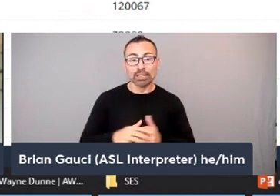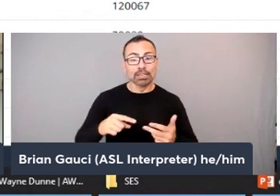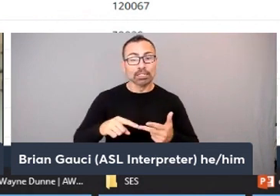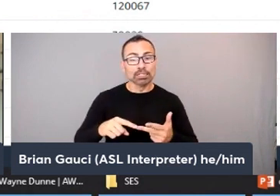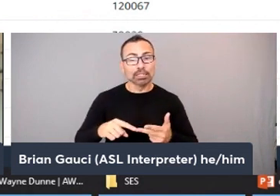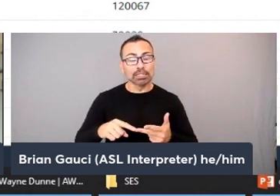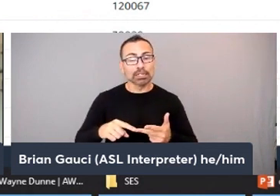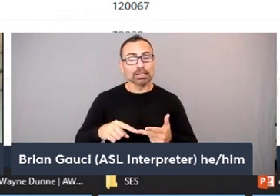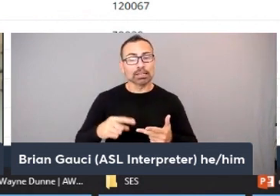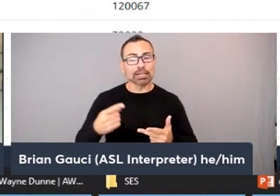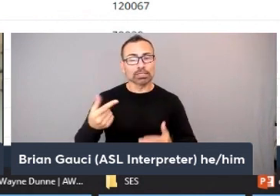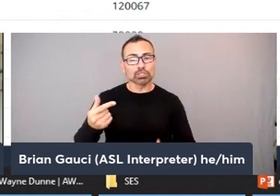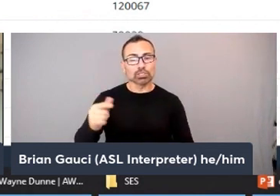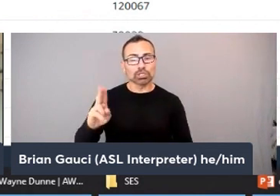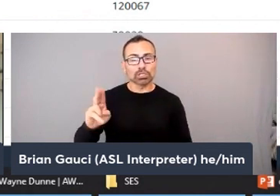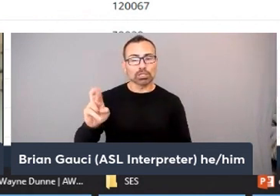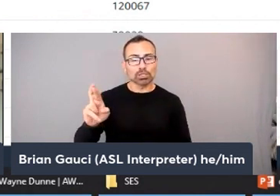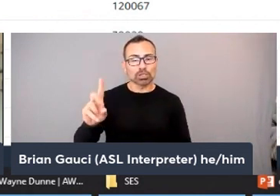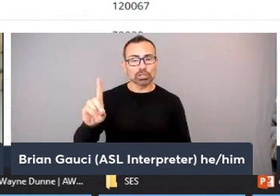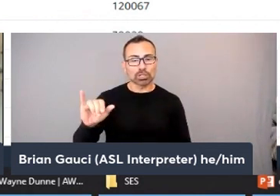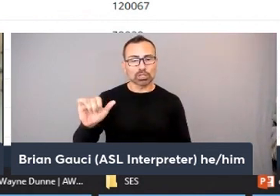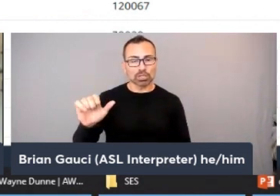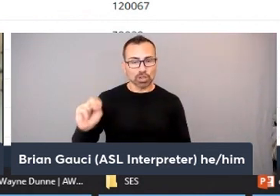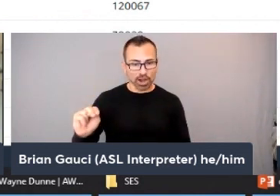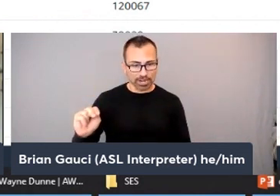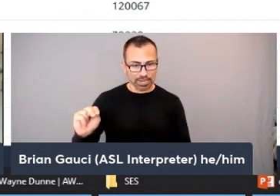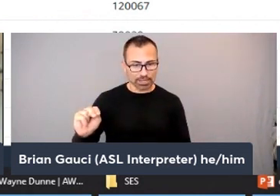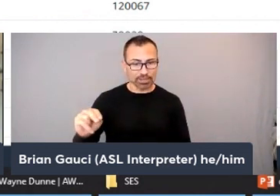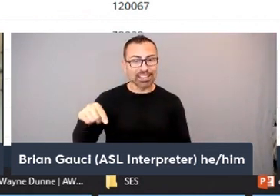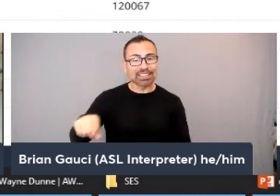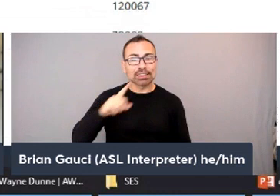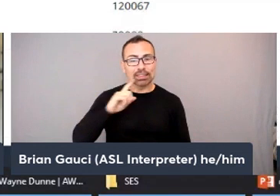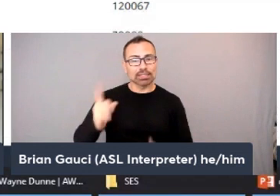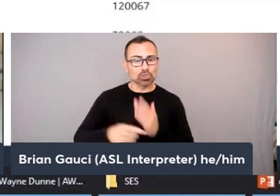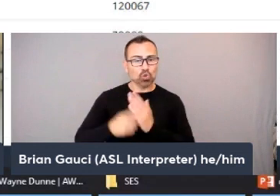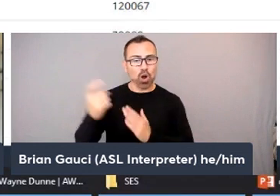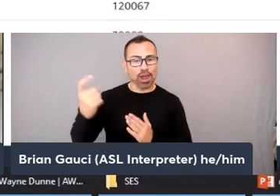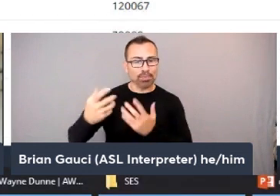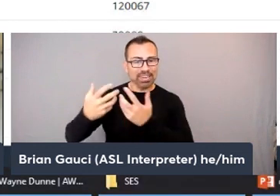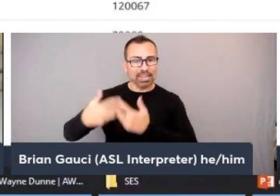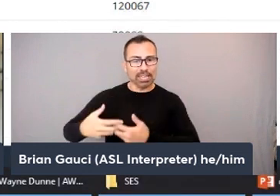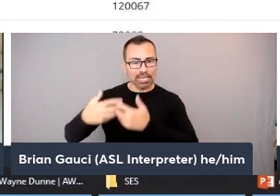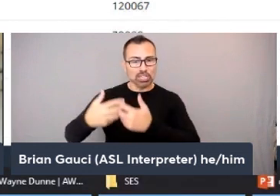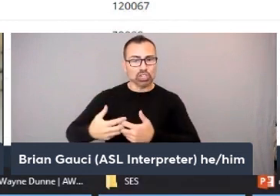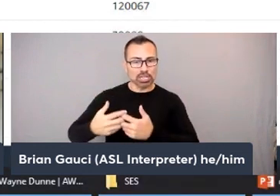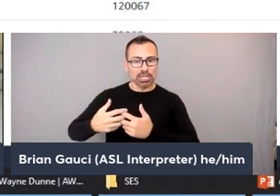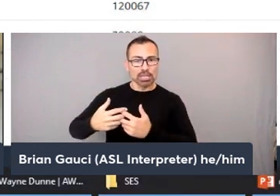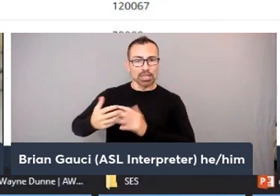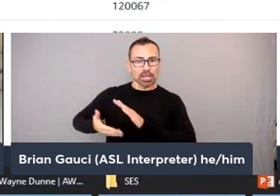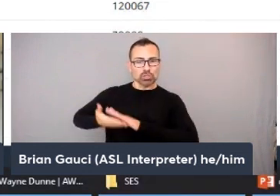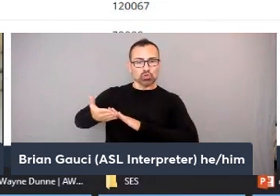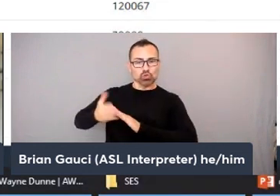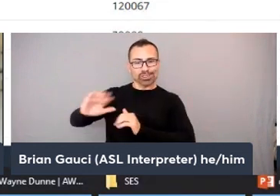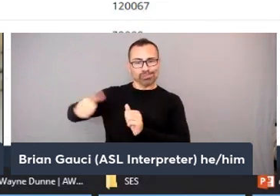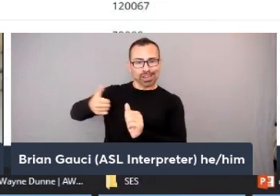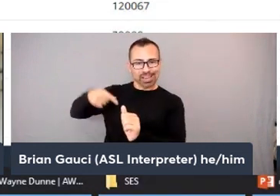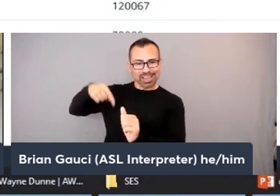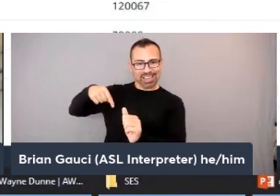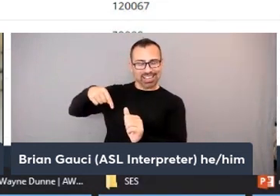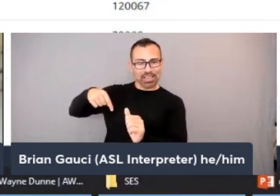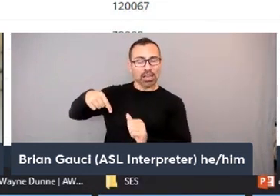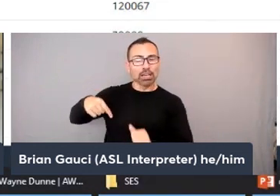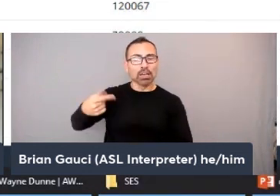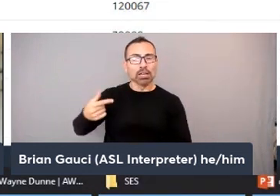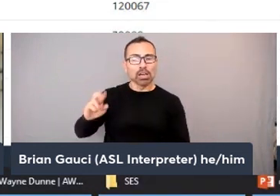and that's Guardian. Guardian is an automated engine that runs behind the scenes when you opt into Virtual Deliverability Manager, and it